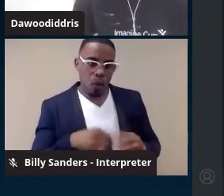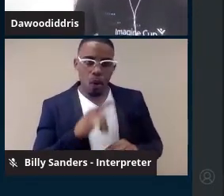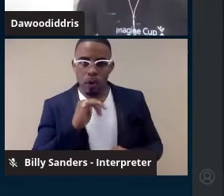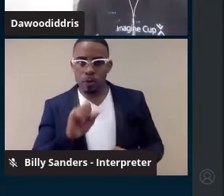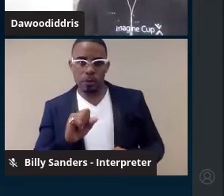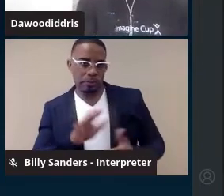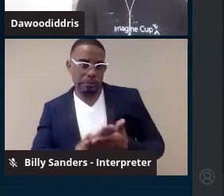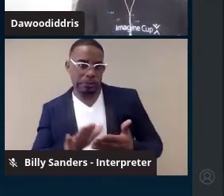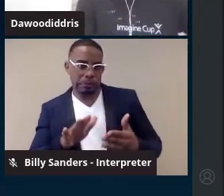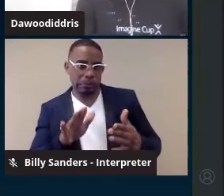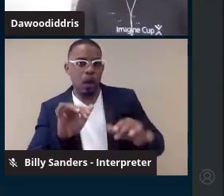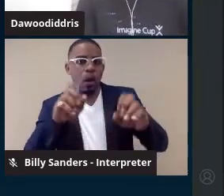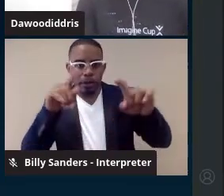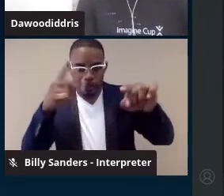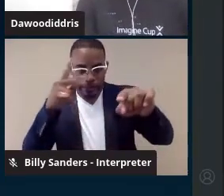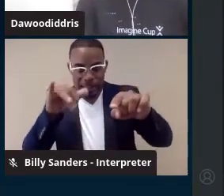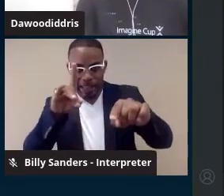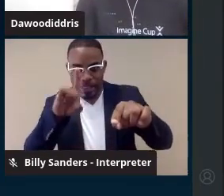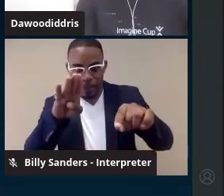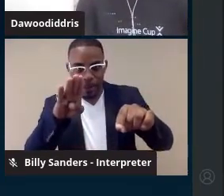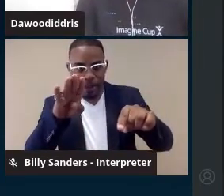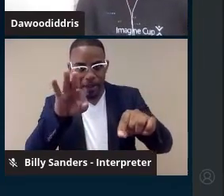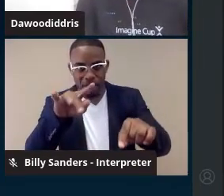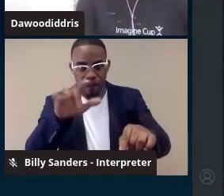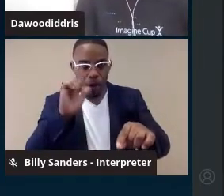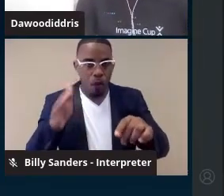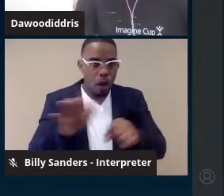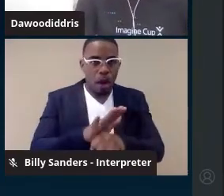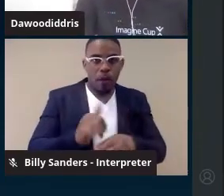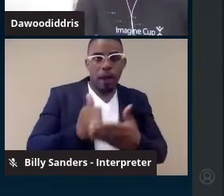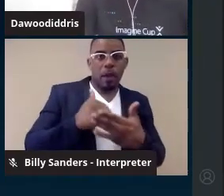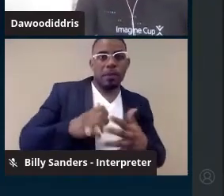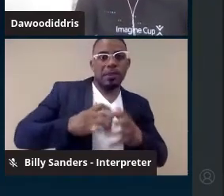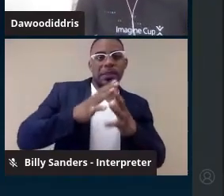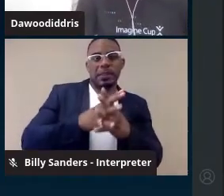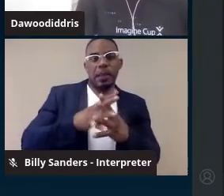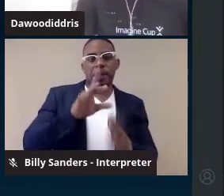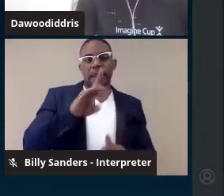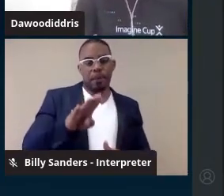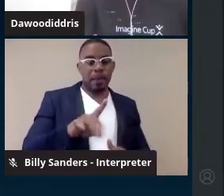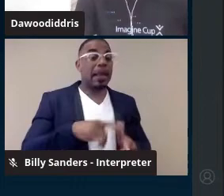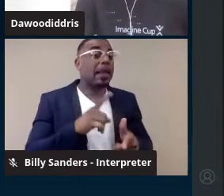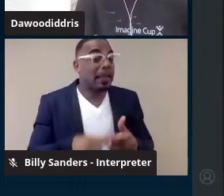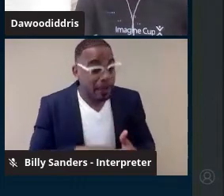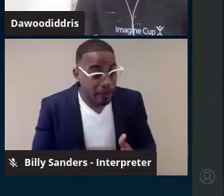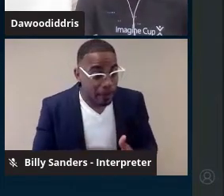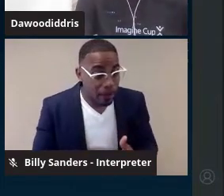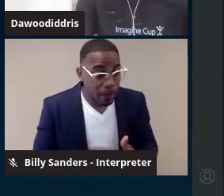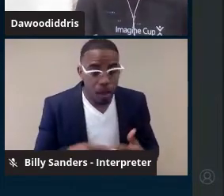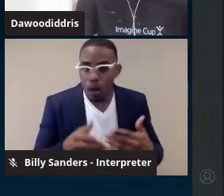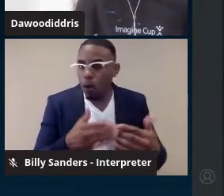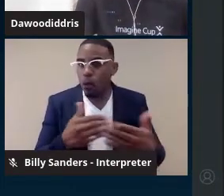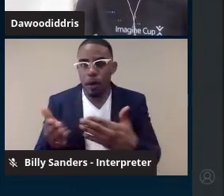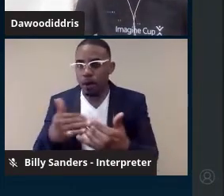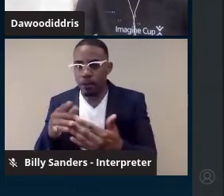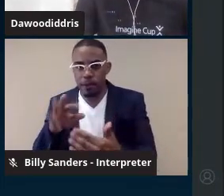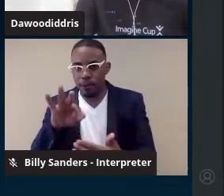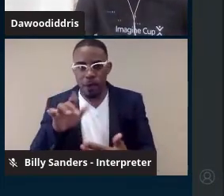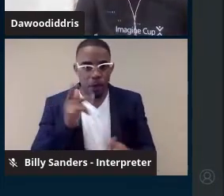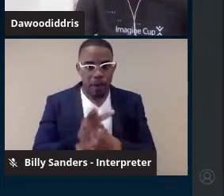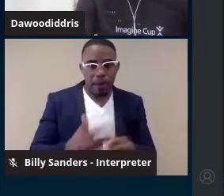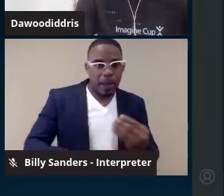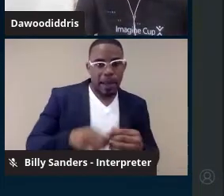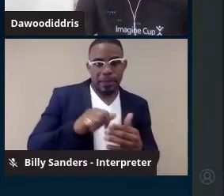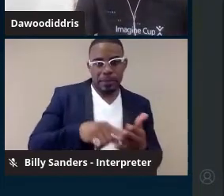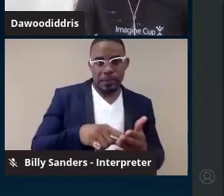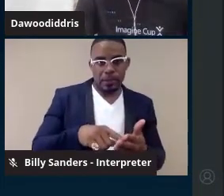this way. Okay, so this database file is going to help us to set up our database, and then whatever file that we keep adding to this